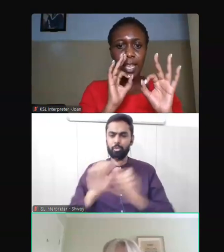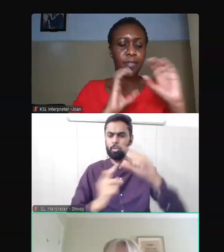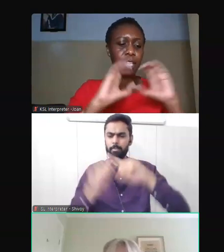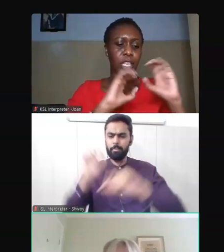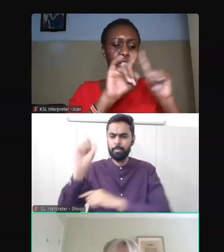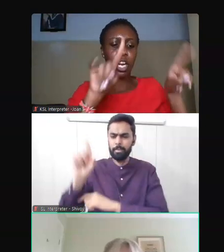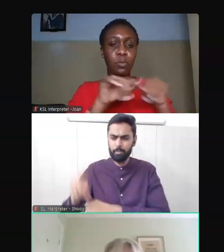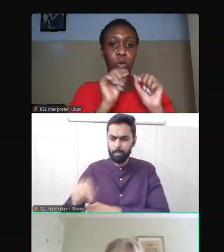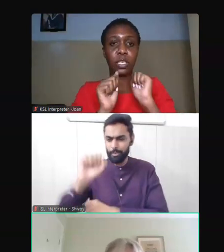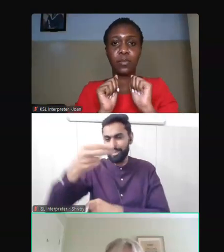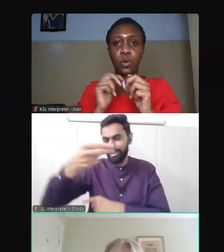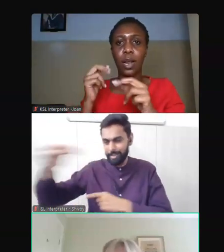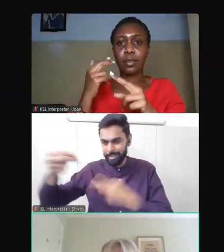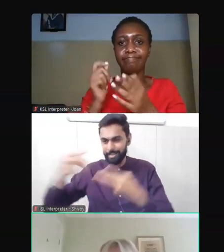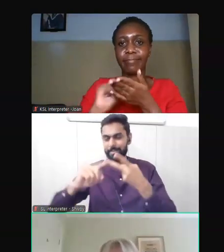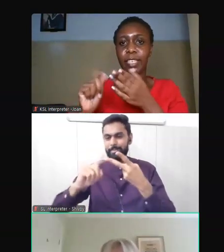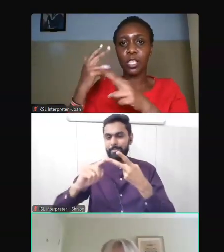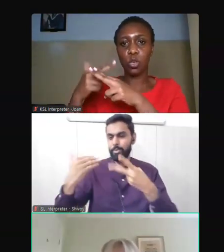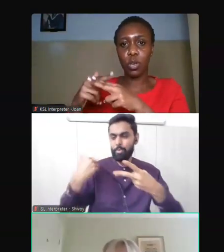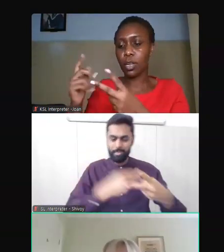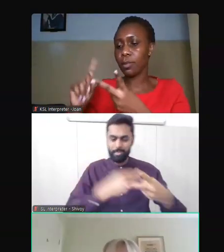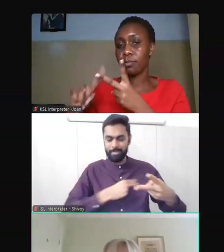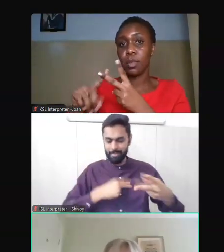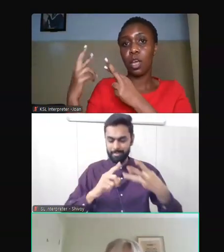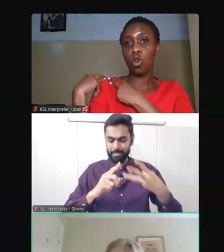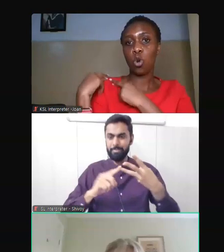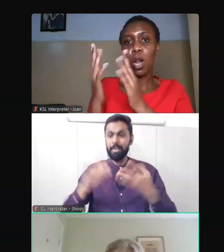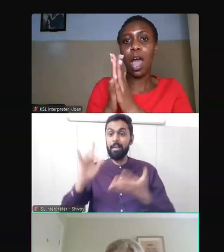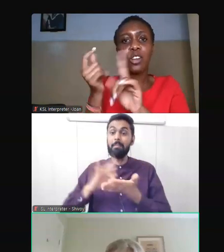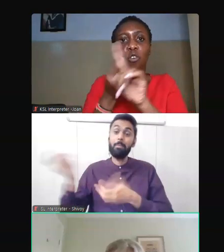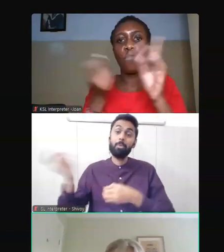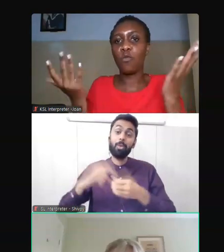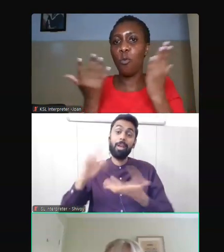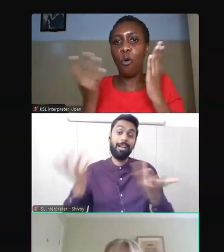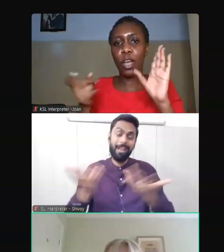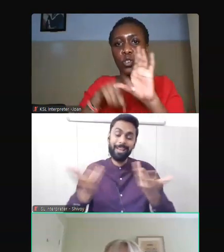your name, role, and where you're calling in from today.